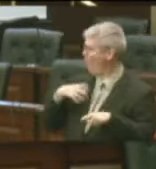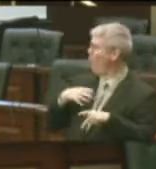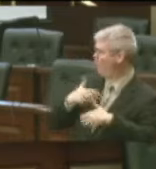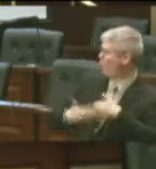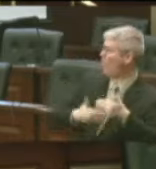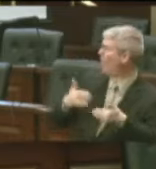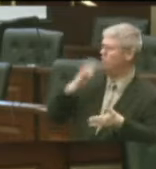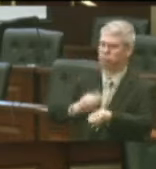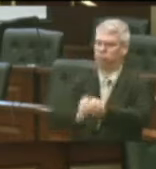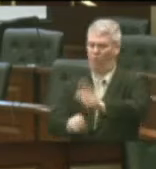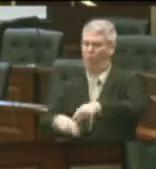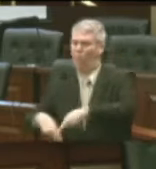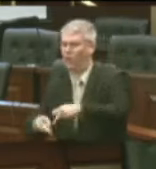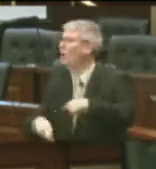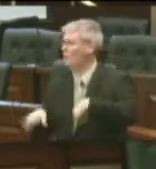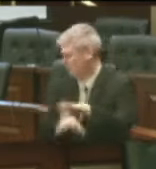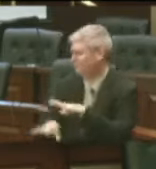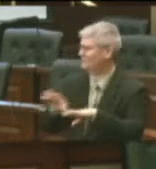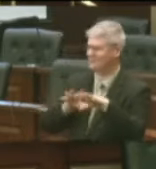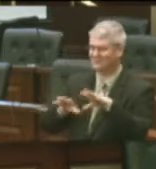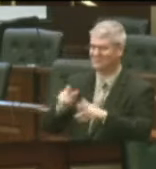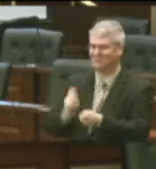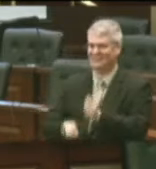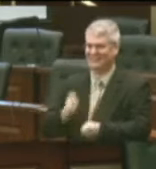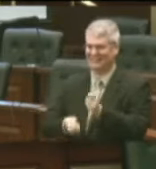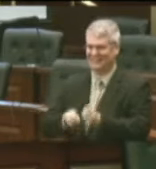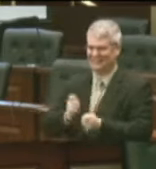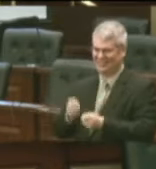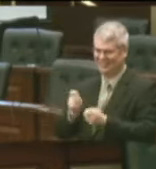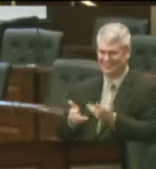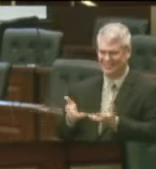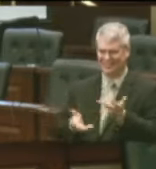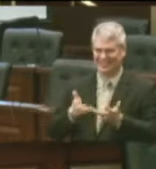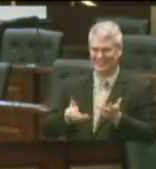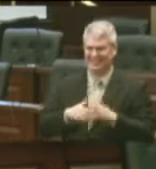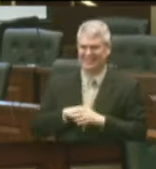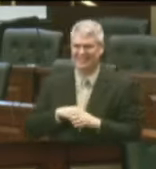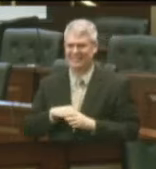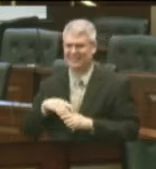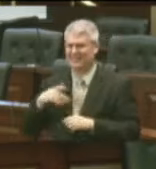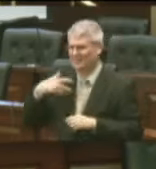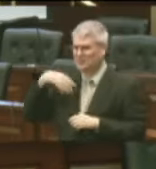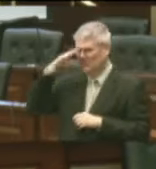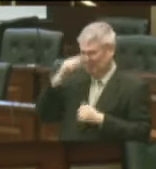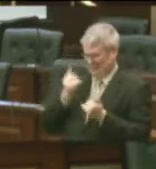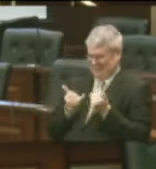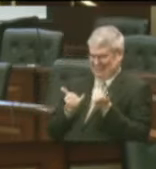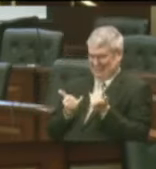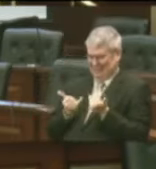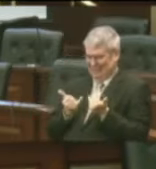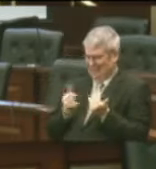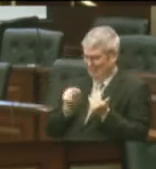help their kids at home, and they're going to have to wait a little bit. And I'm sorry about that, but that's just the way the rules are.